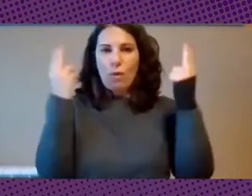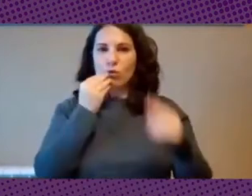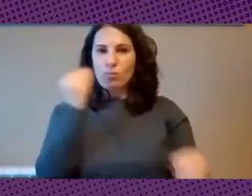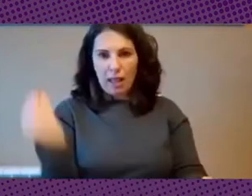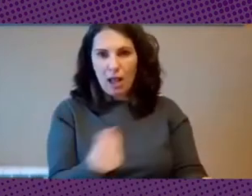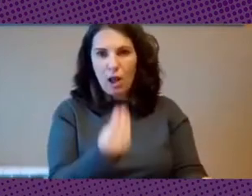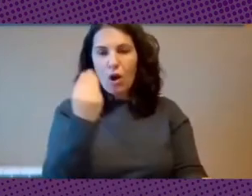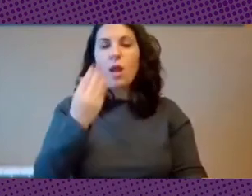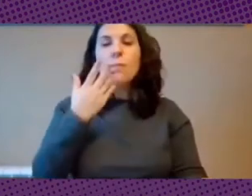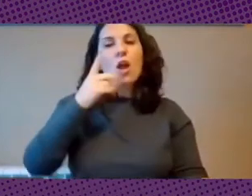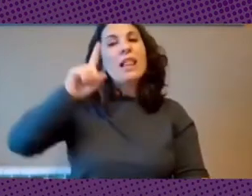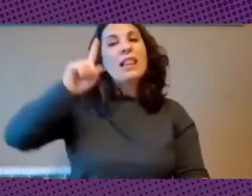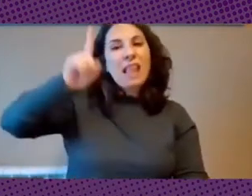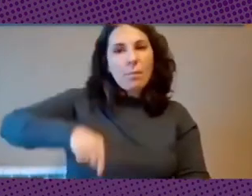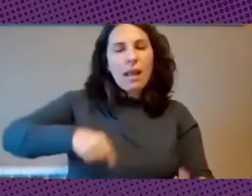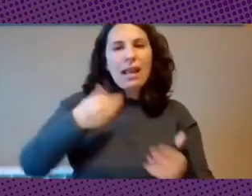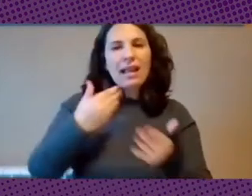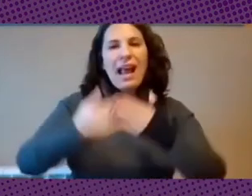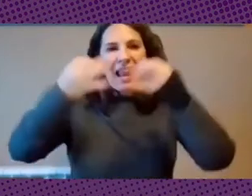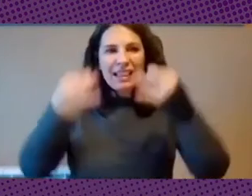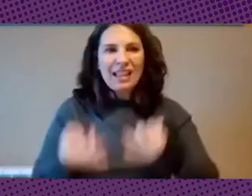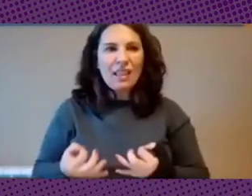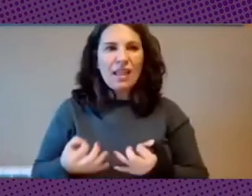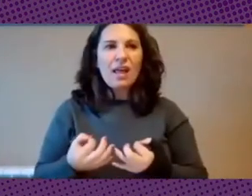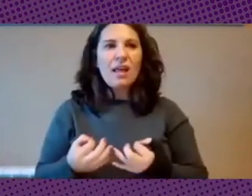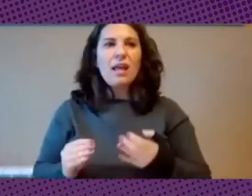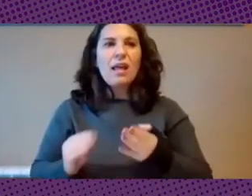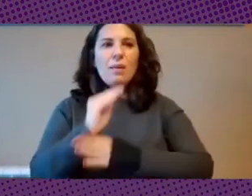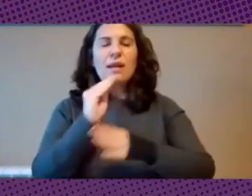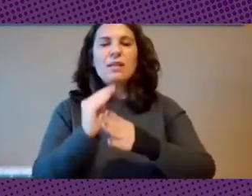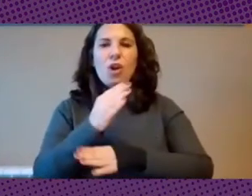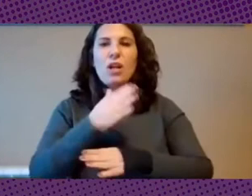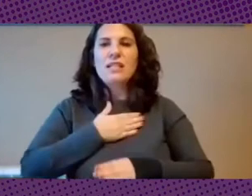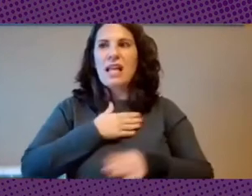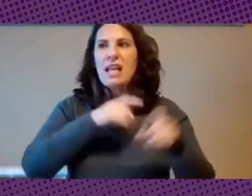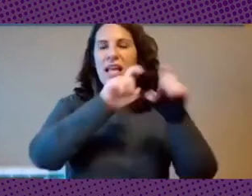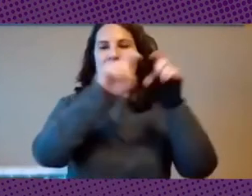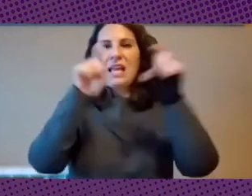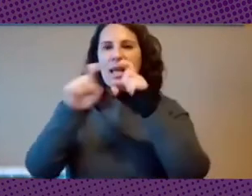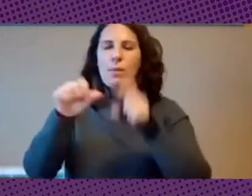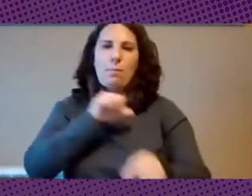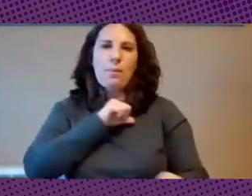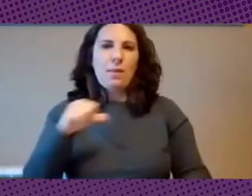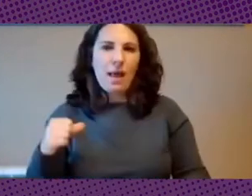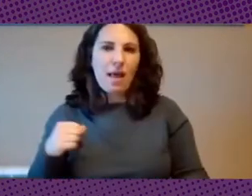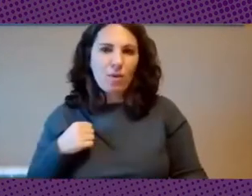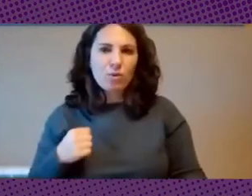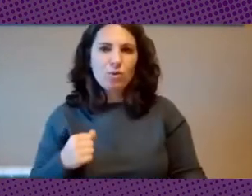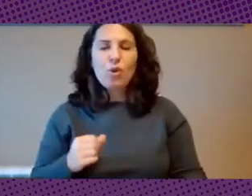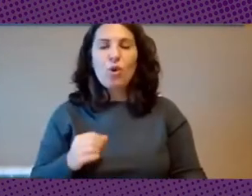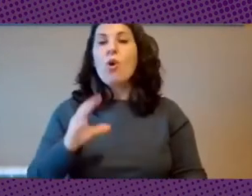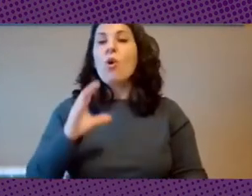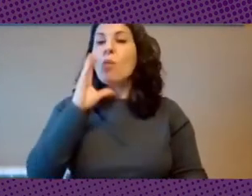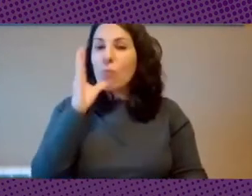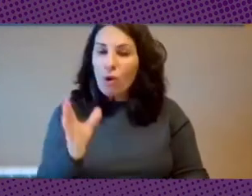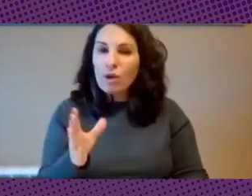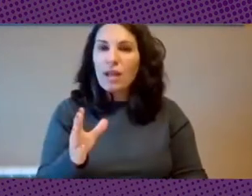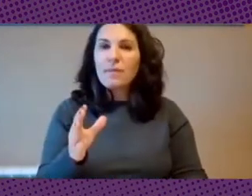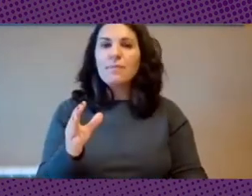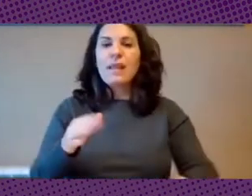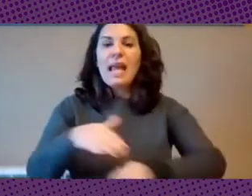Because the digital state can redirect or can channel its digital knowledge of